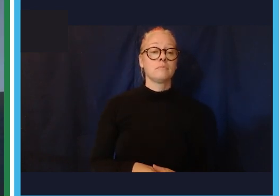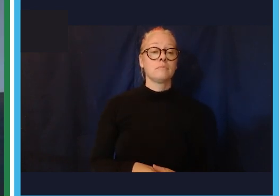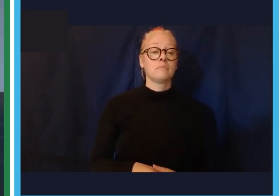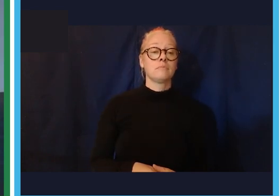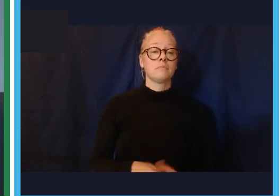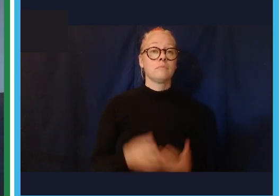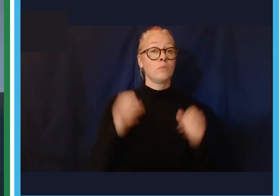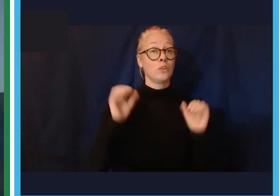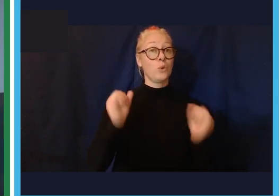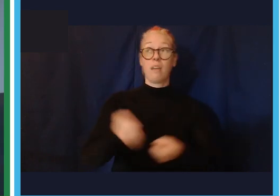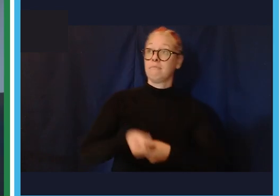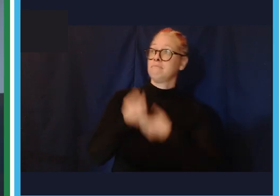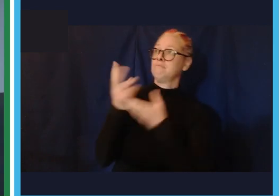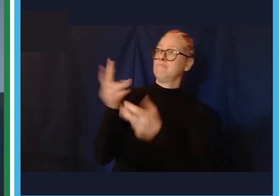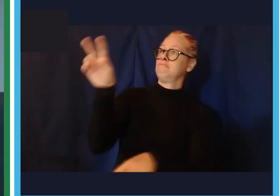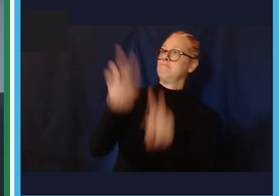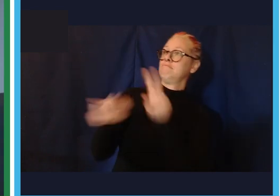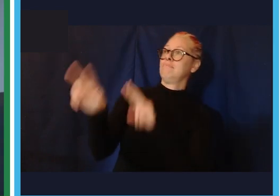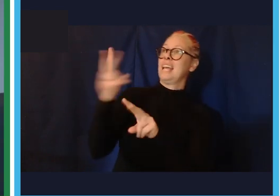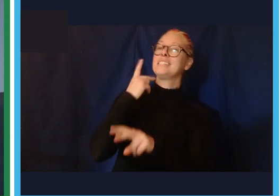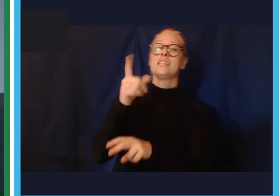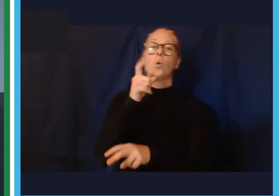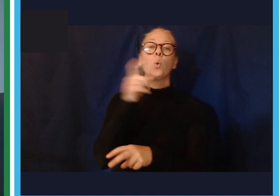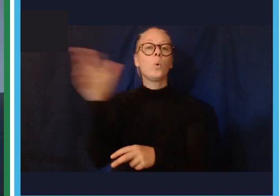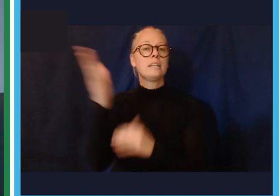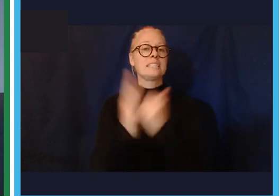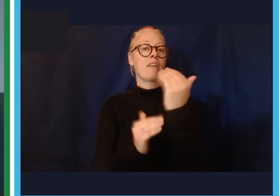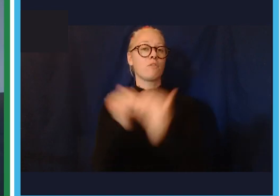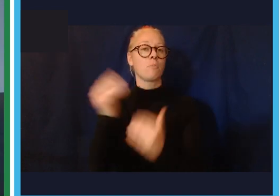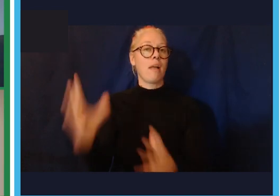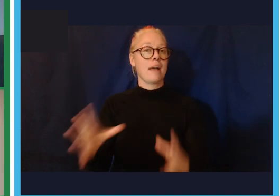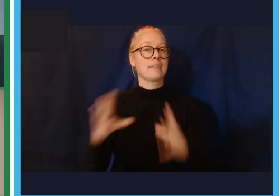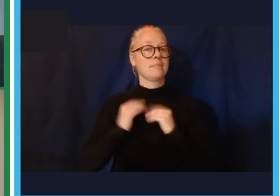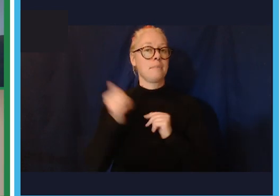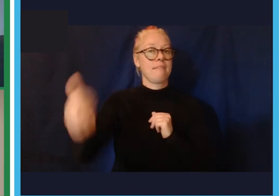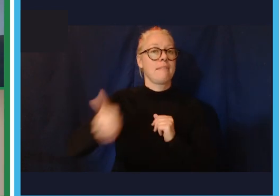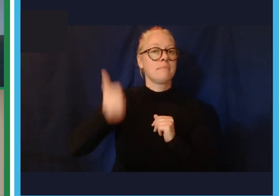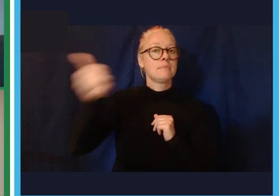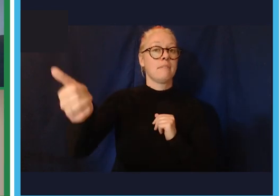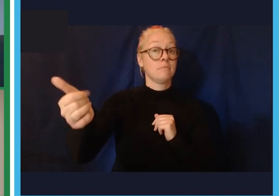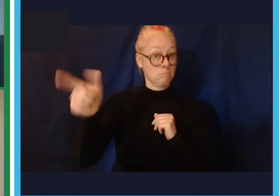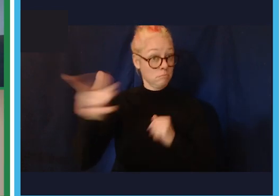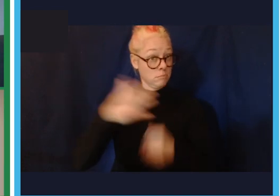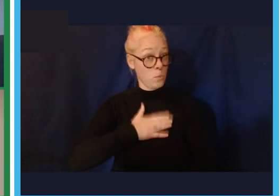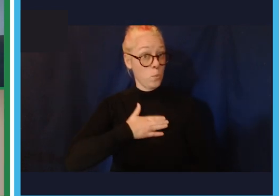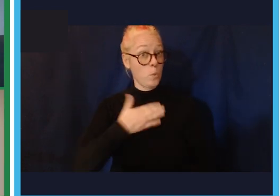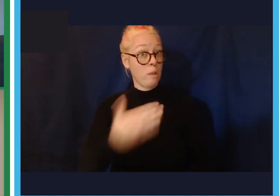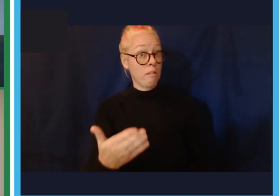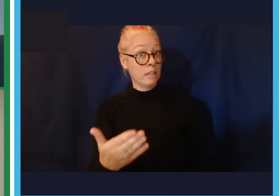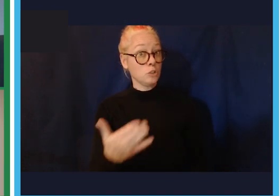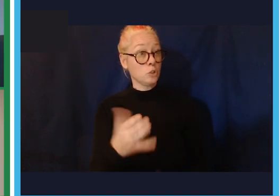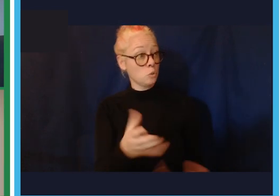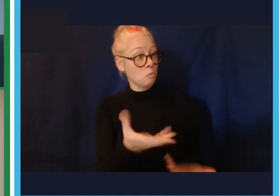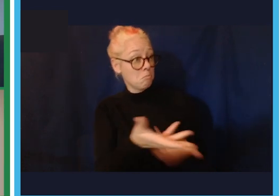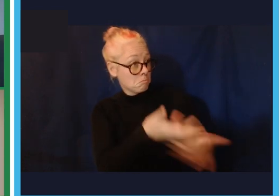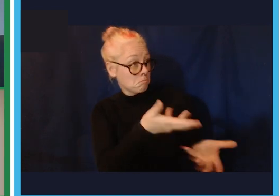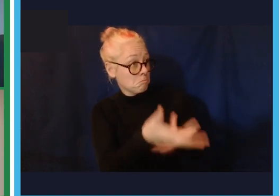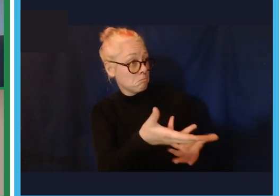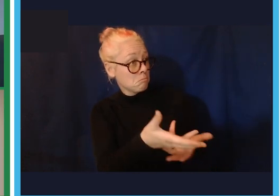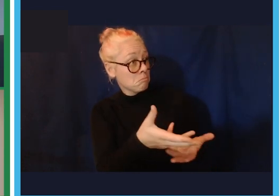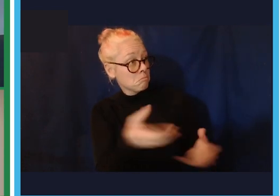their talents and all of who they are, their lived experiences, their POVs, you know, what